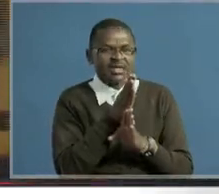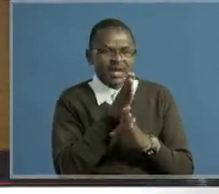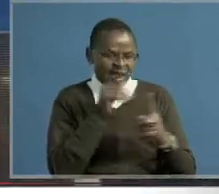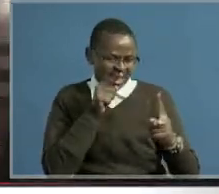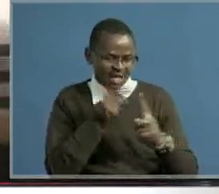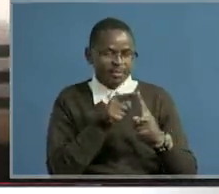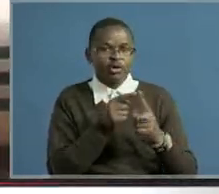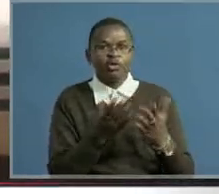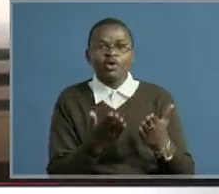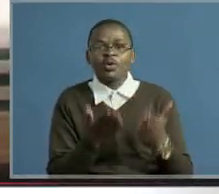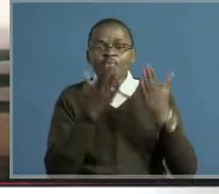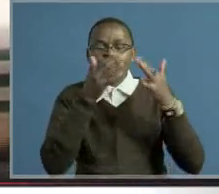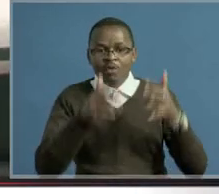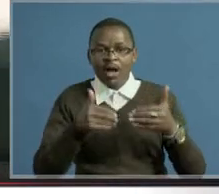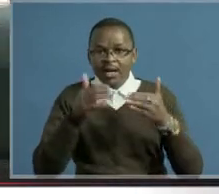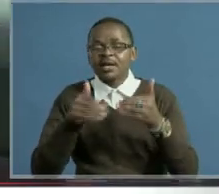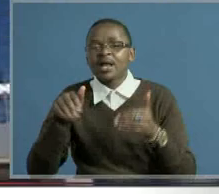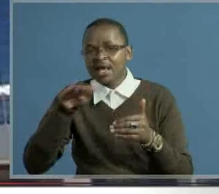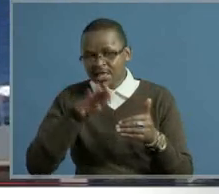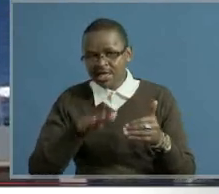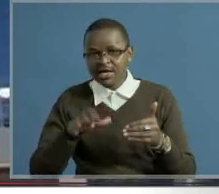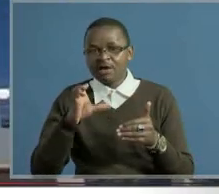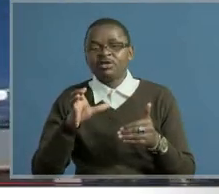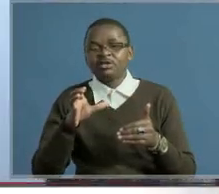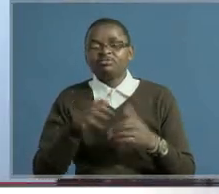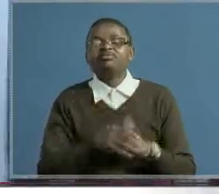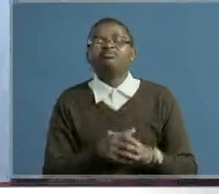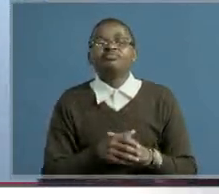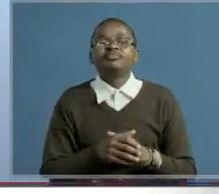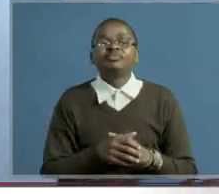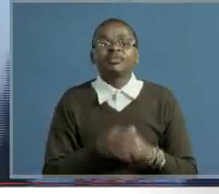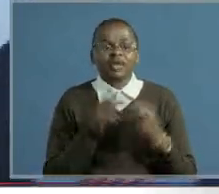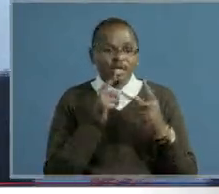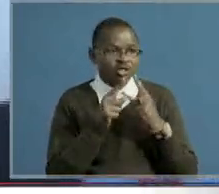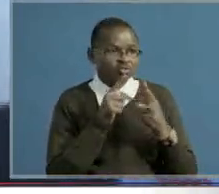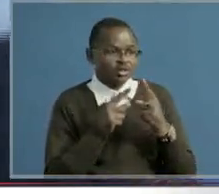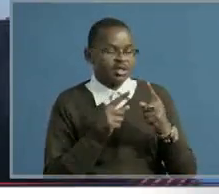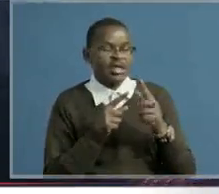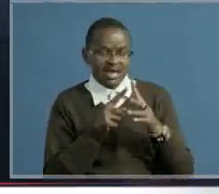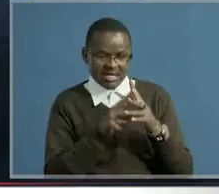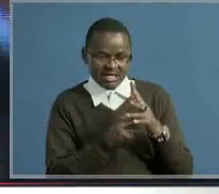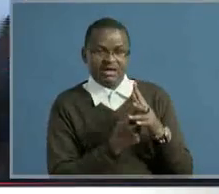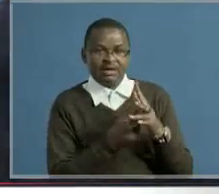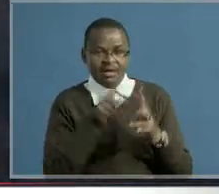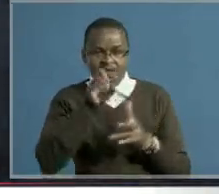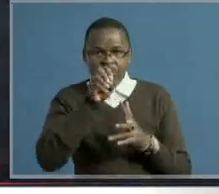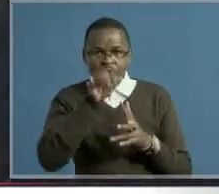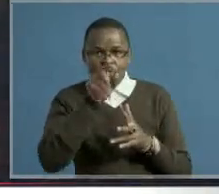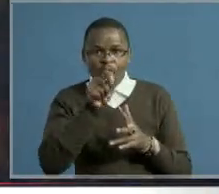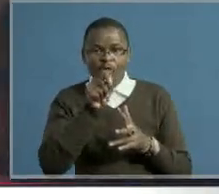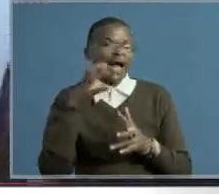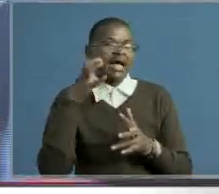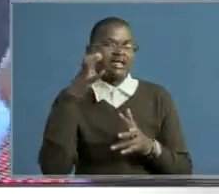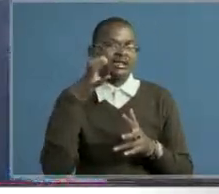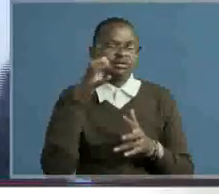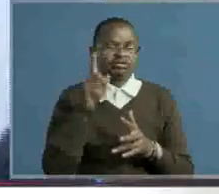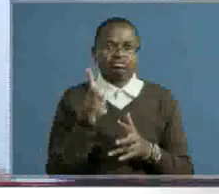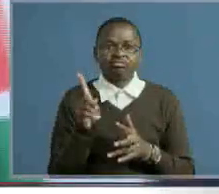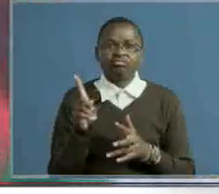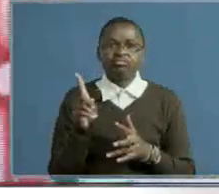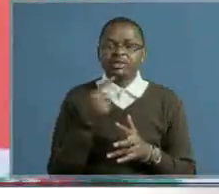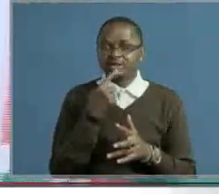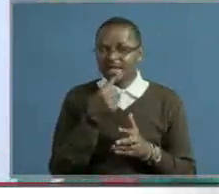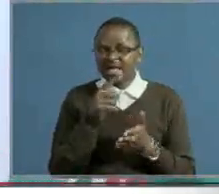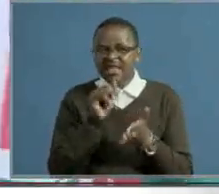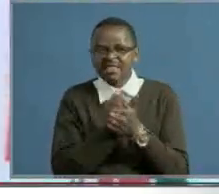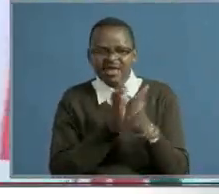mechanization of Agriculture in the county picking during the launch - you're talking a chairman ambassador Dennis aware we